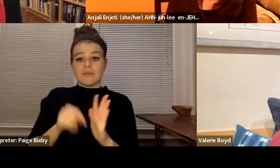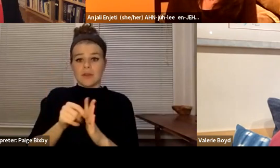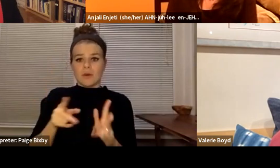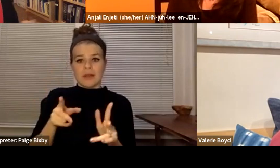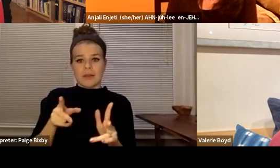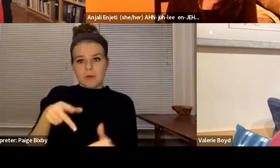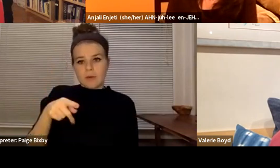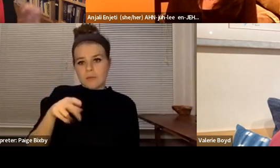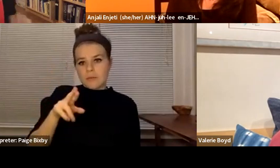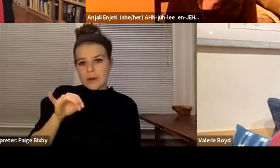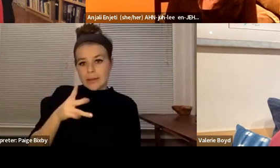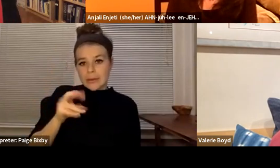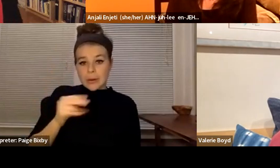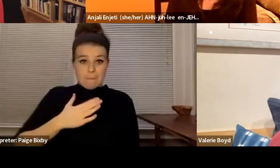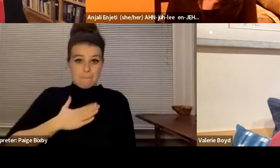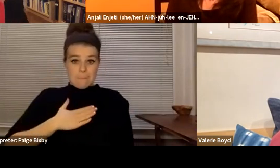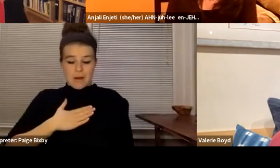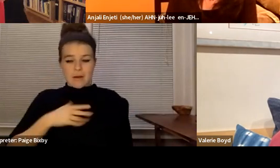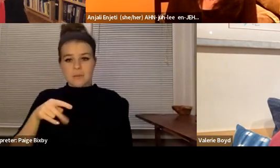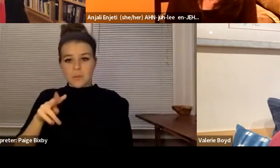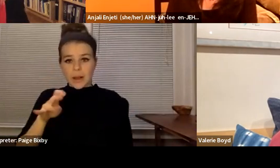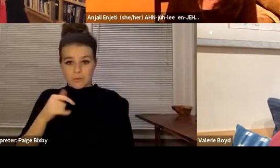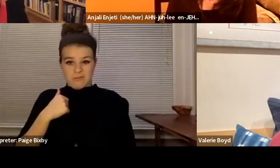Prelude. So what I read, my prelude, my prologue